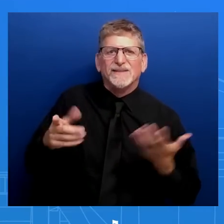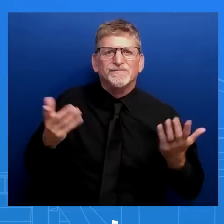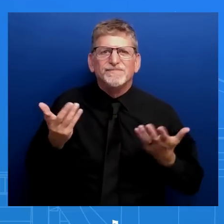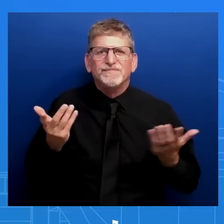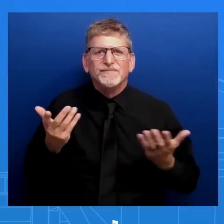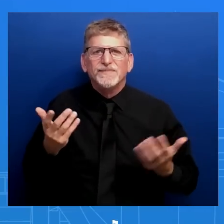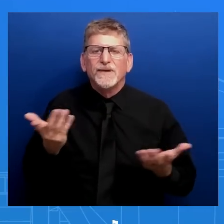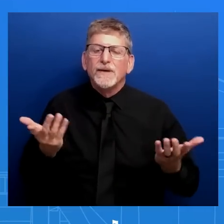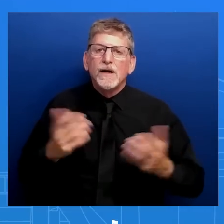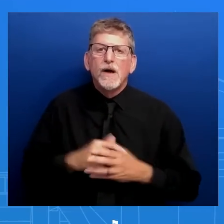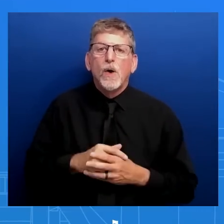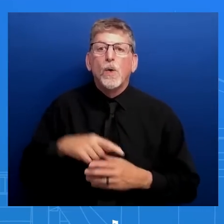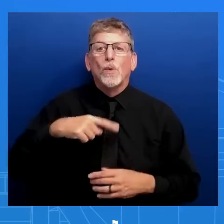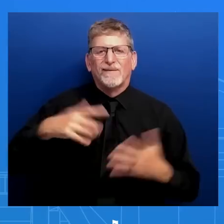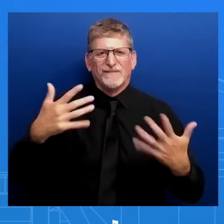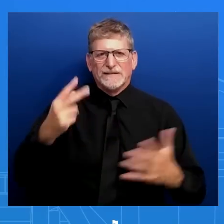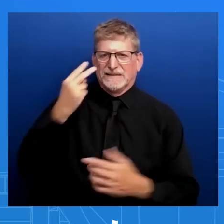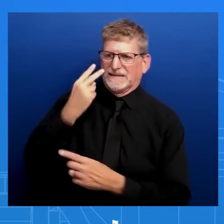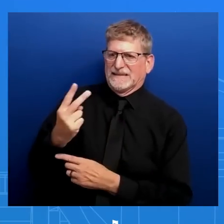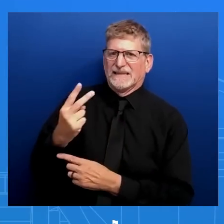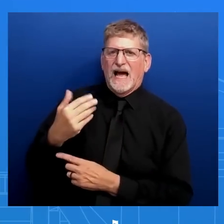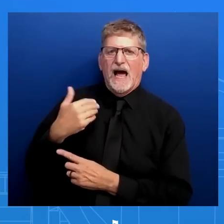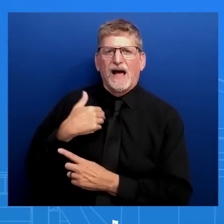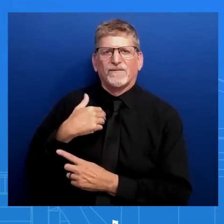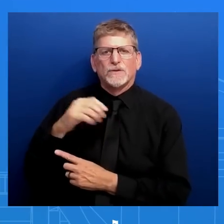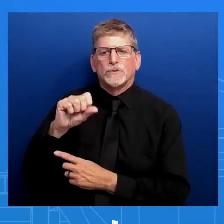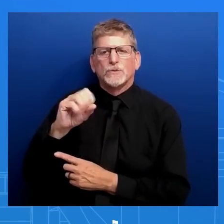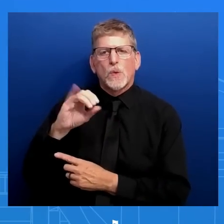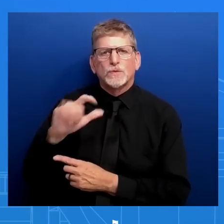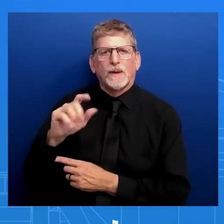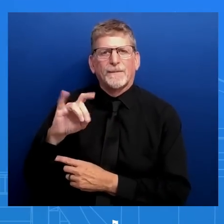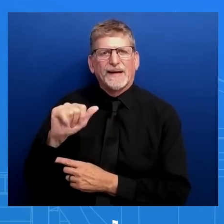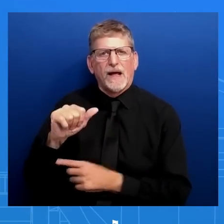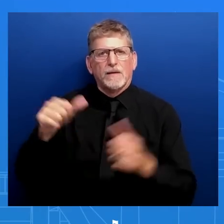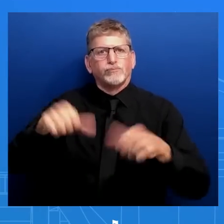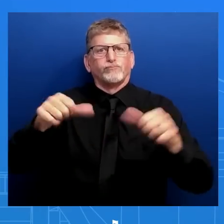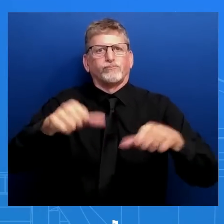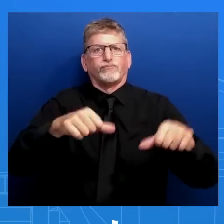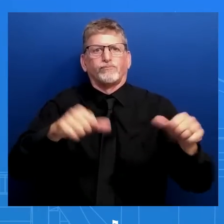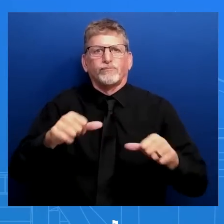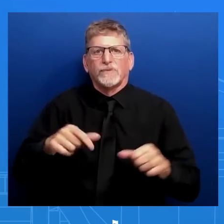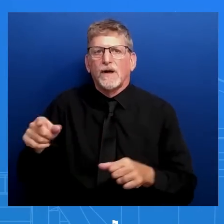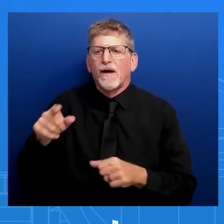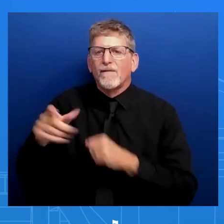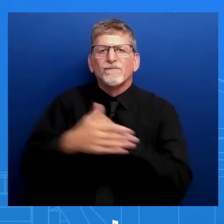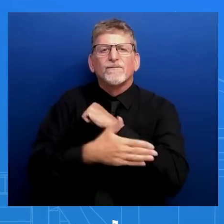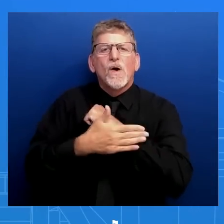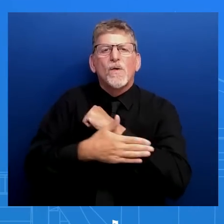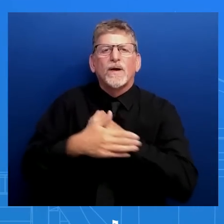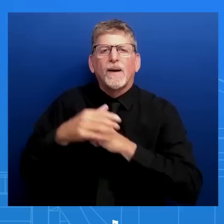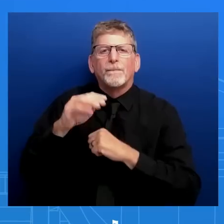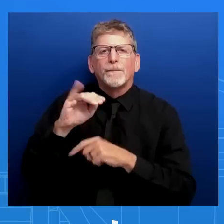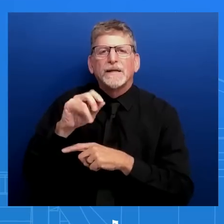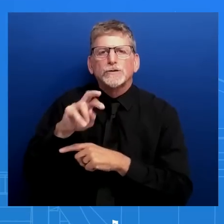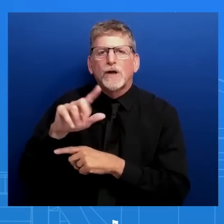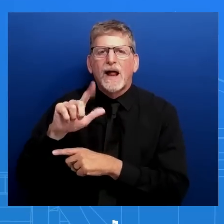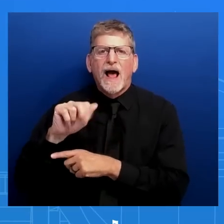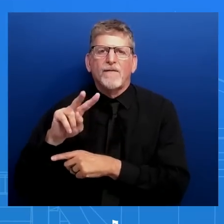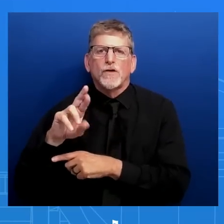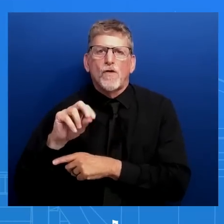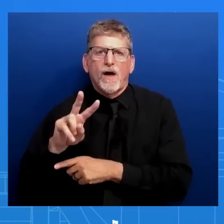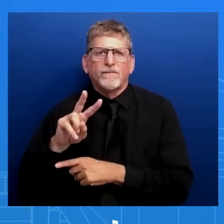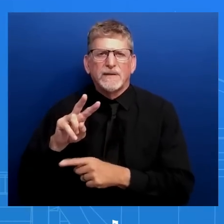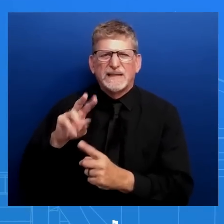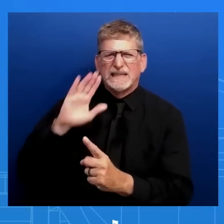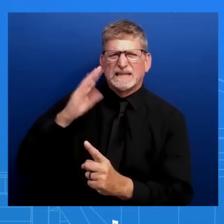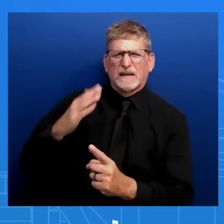we saw some social media activity by Foreign Minister Lavrov, who seemed to allude that some sort of investigation was in the offing at the